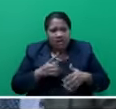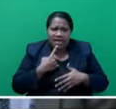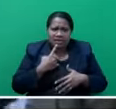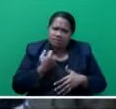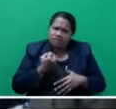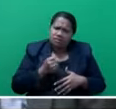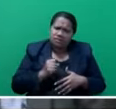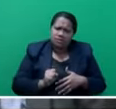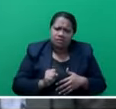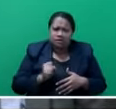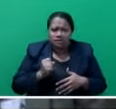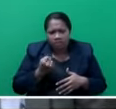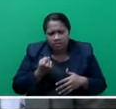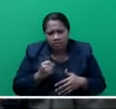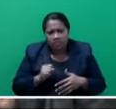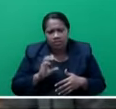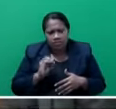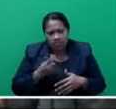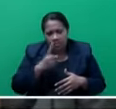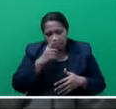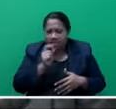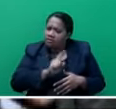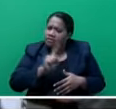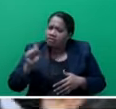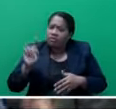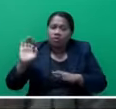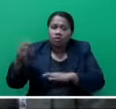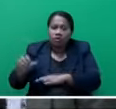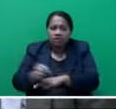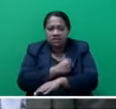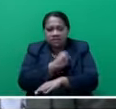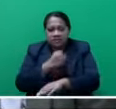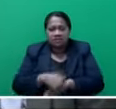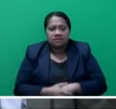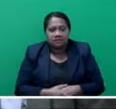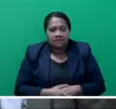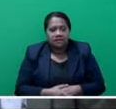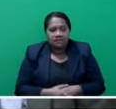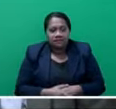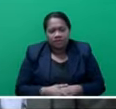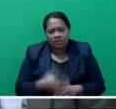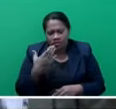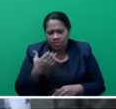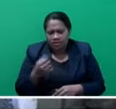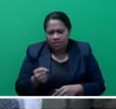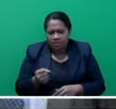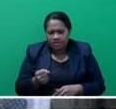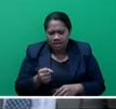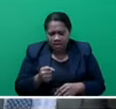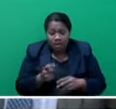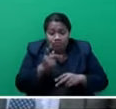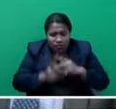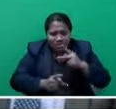on the basis that going across overseas will not actually lengthen that time of survival. So there's a particular process that has